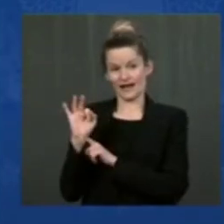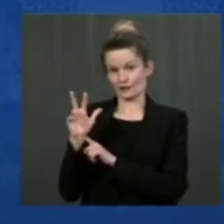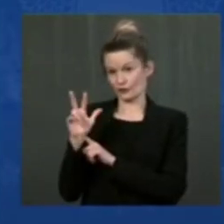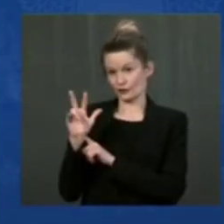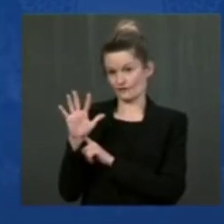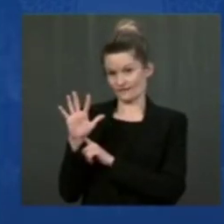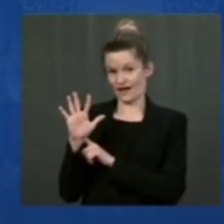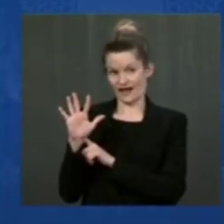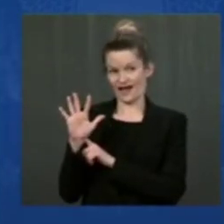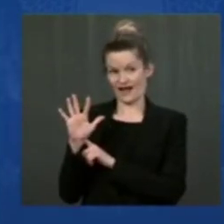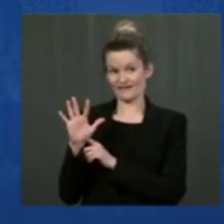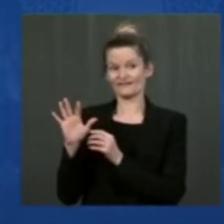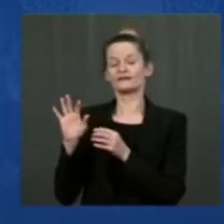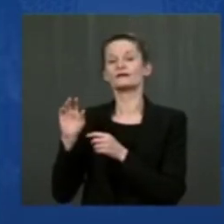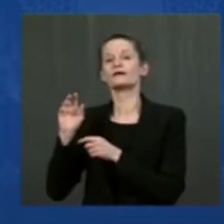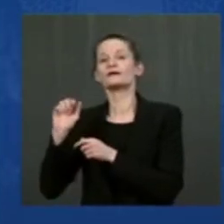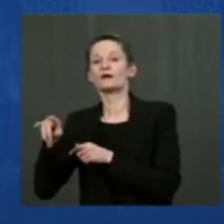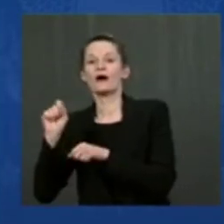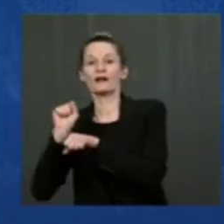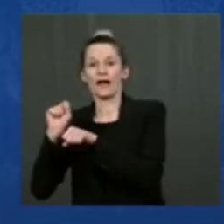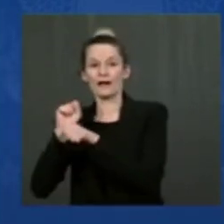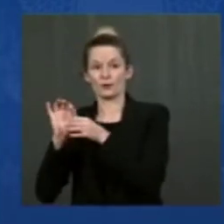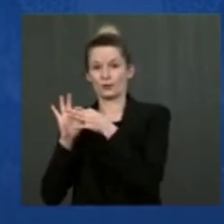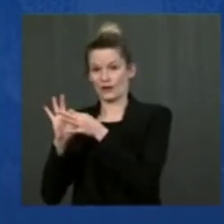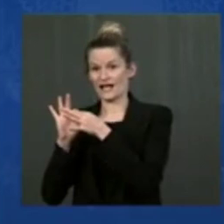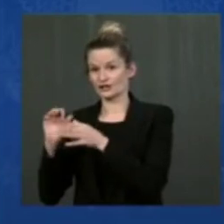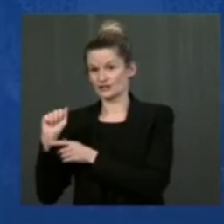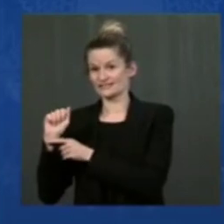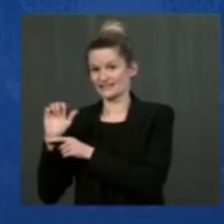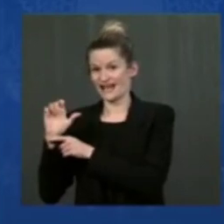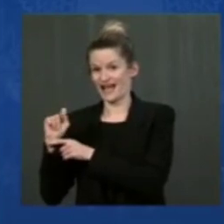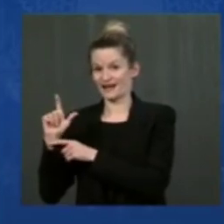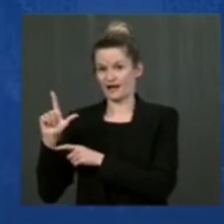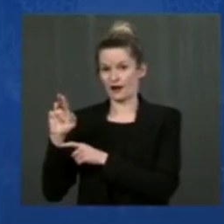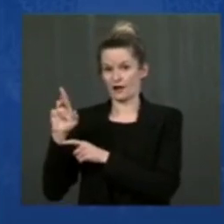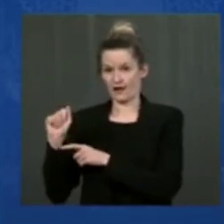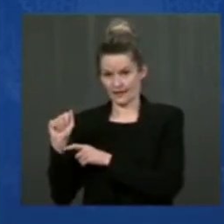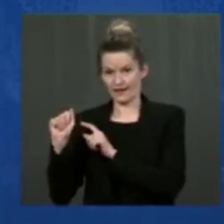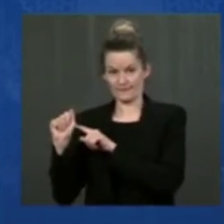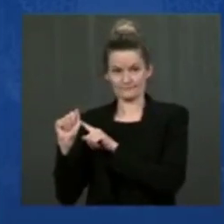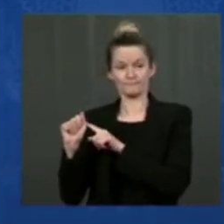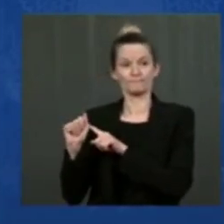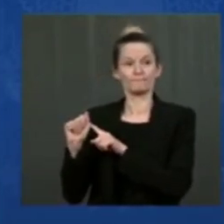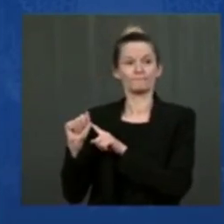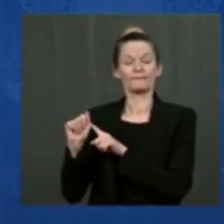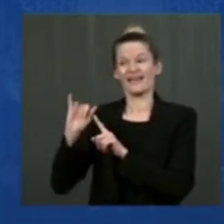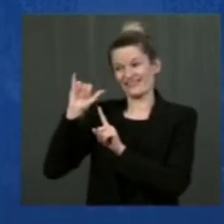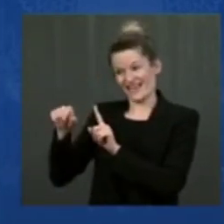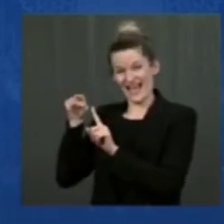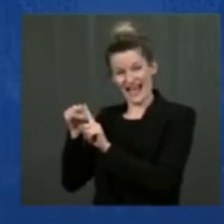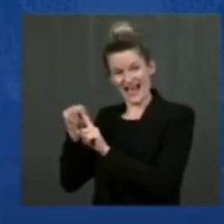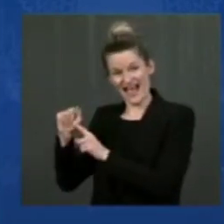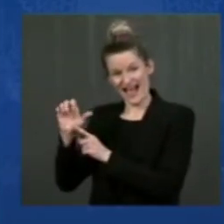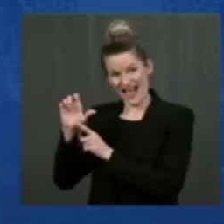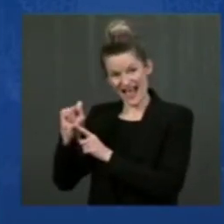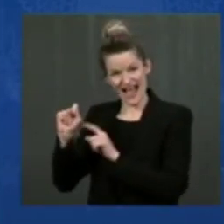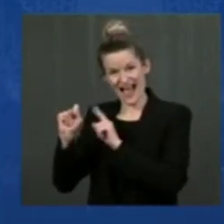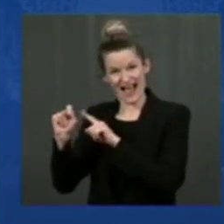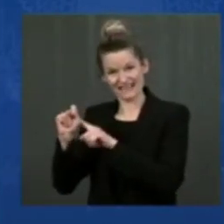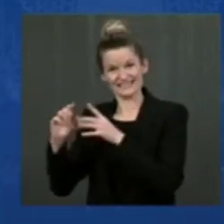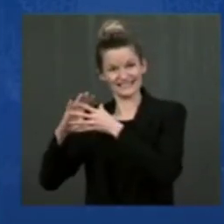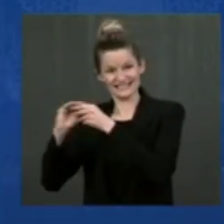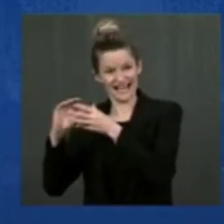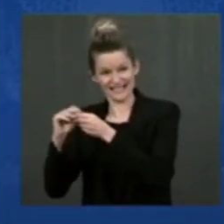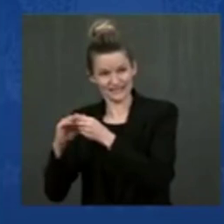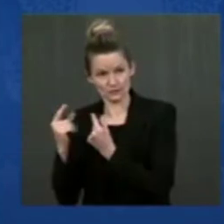should be allowed. That's how it's kind of viewed for a long time. It said that we, the